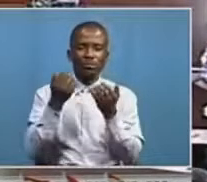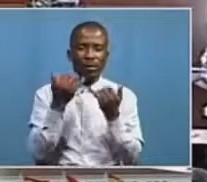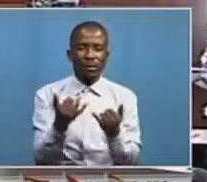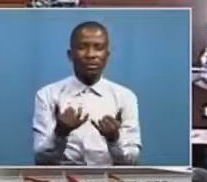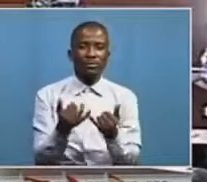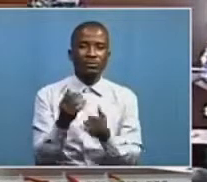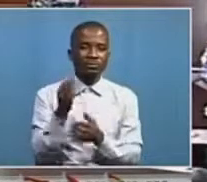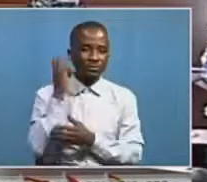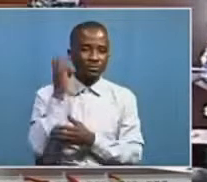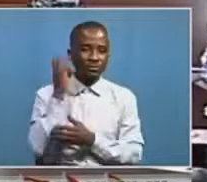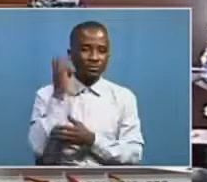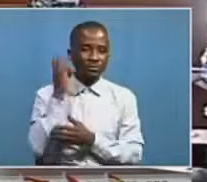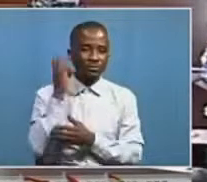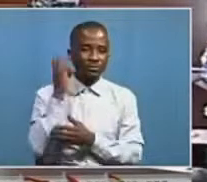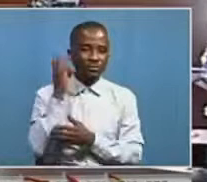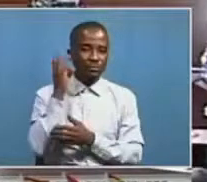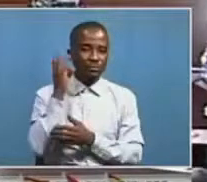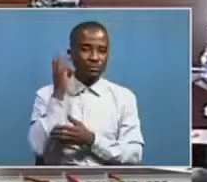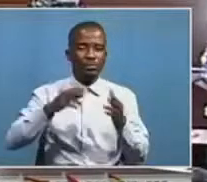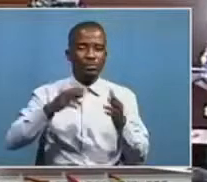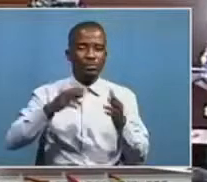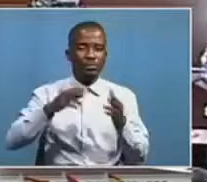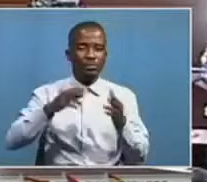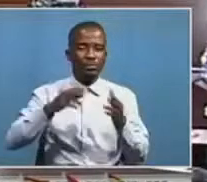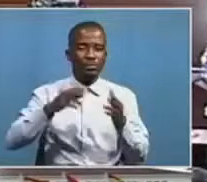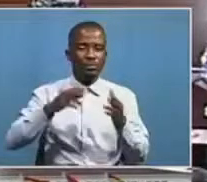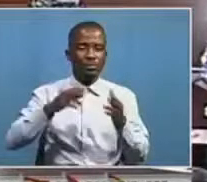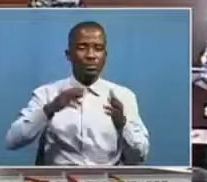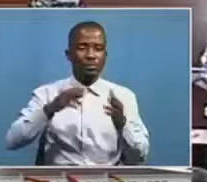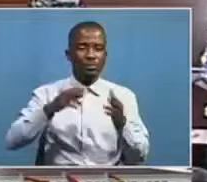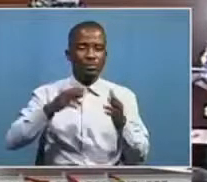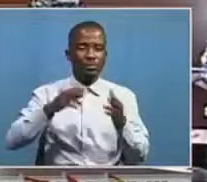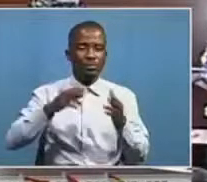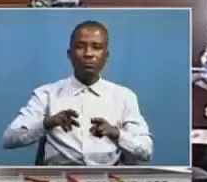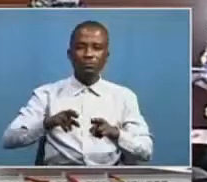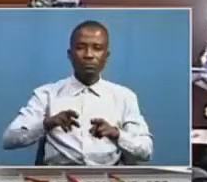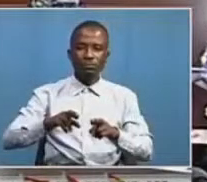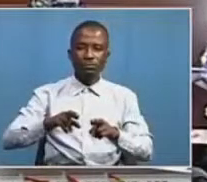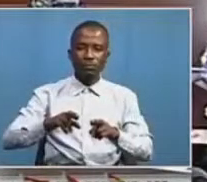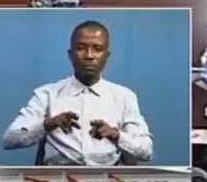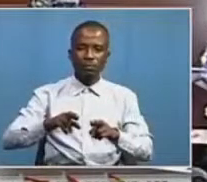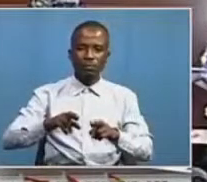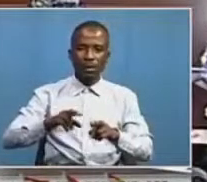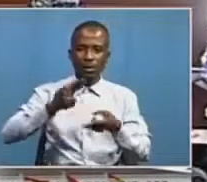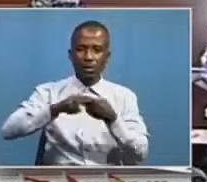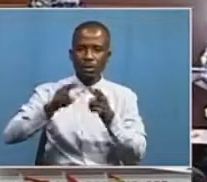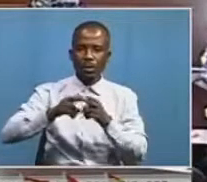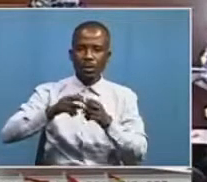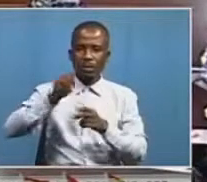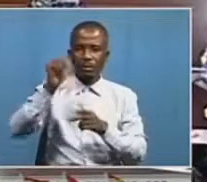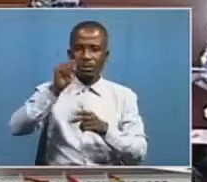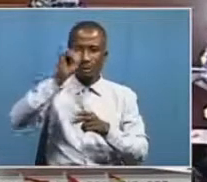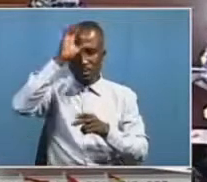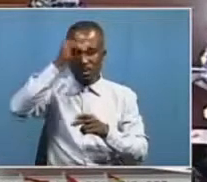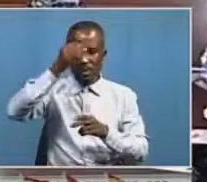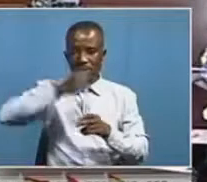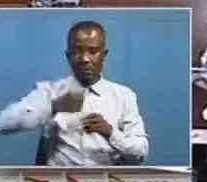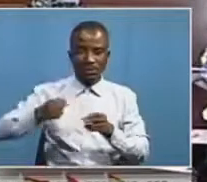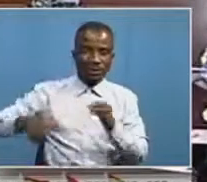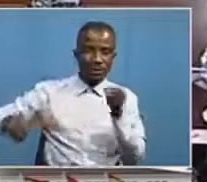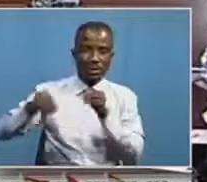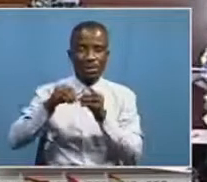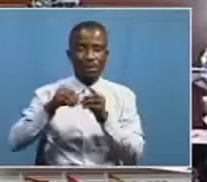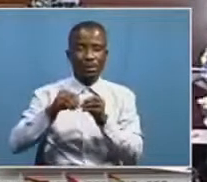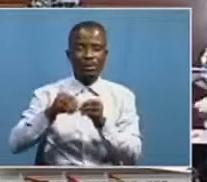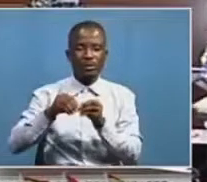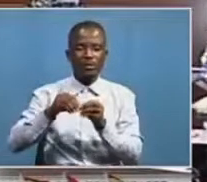was the result when the votes from Techiman South constituency presidential election were added to the respective votes of the